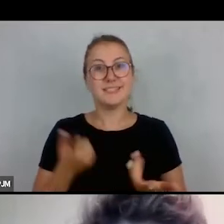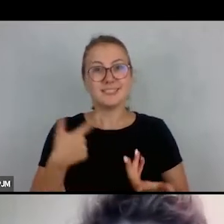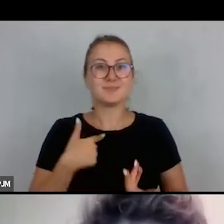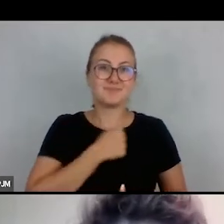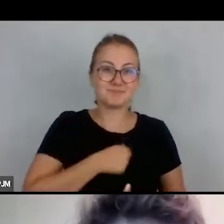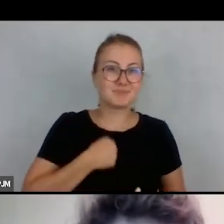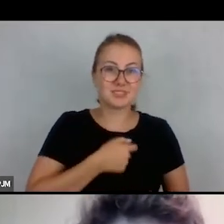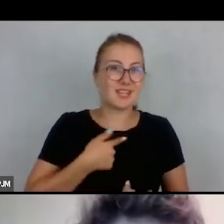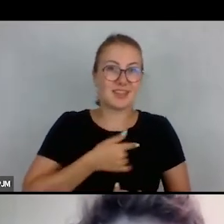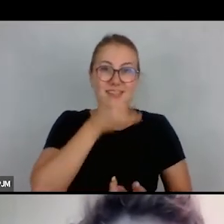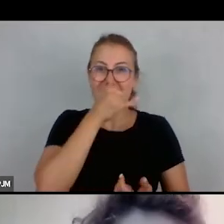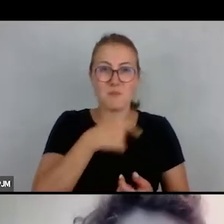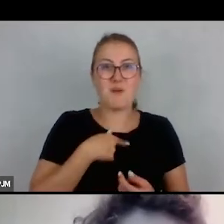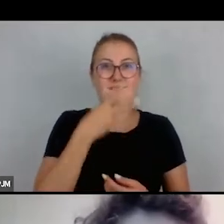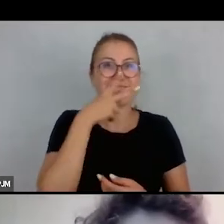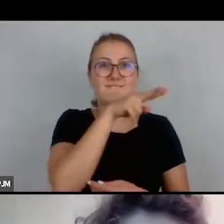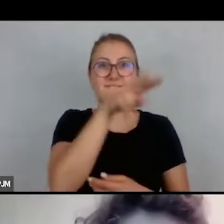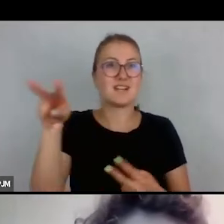asleep. So